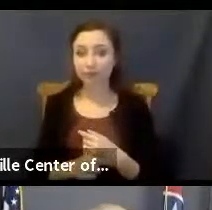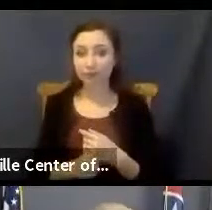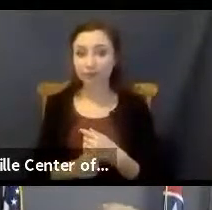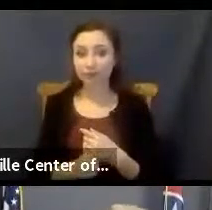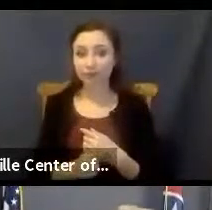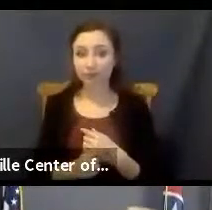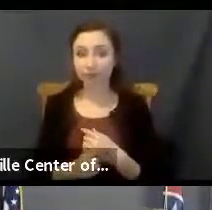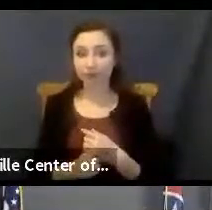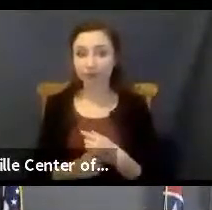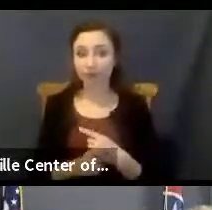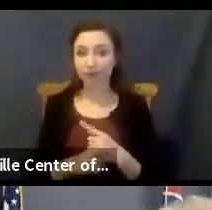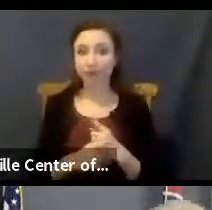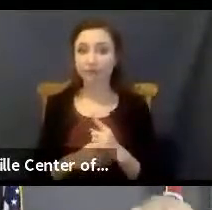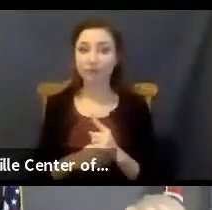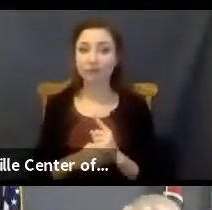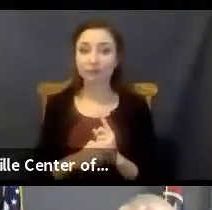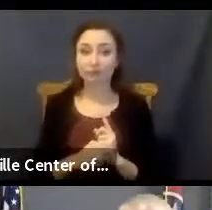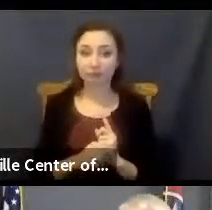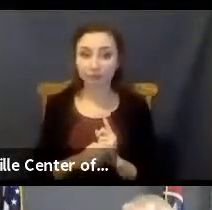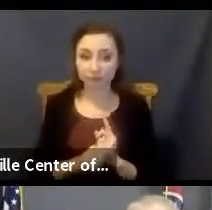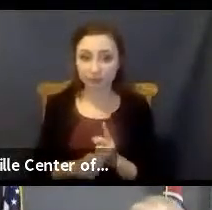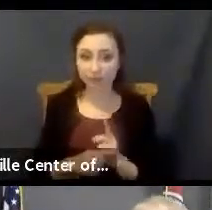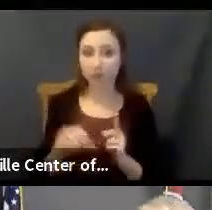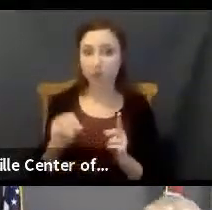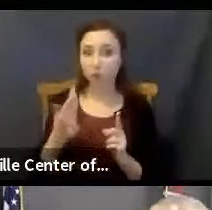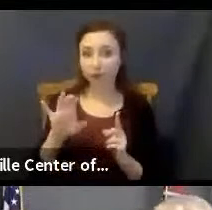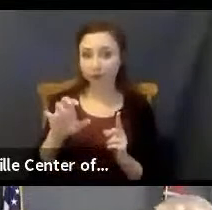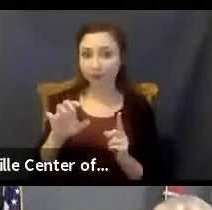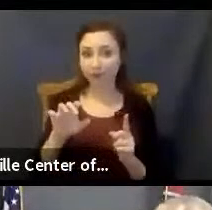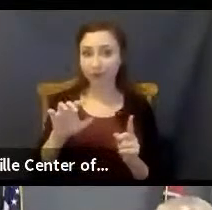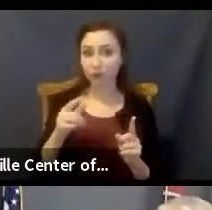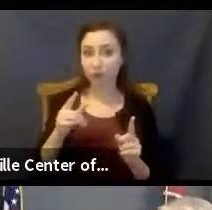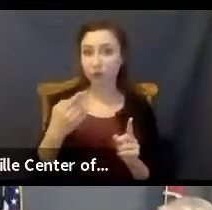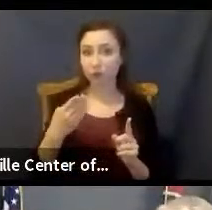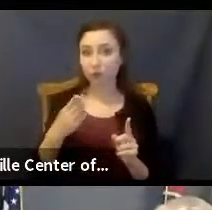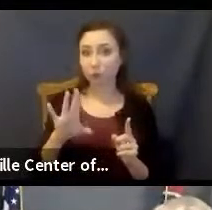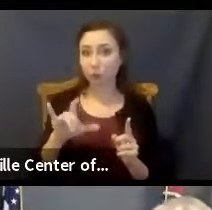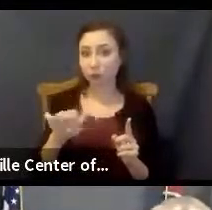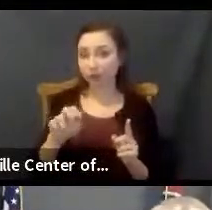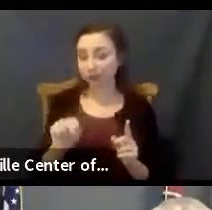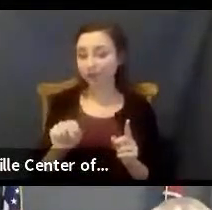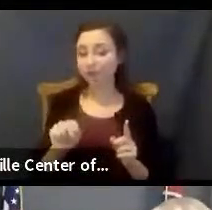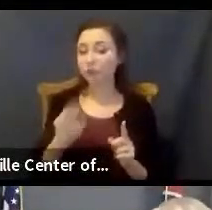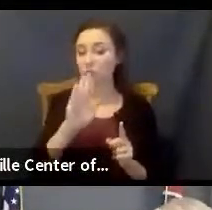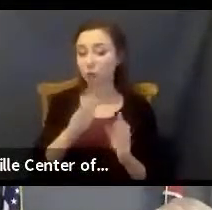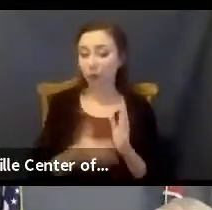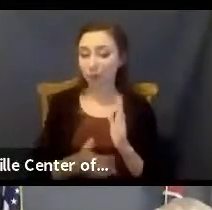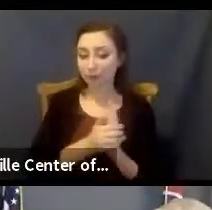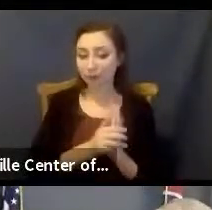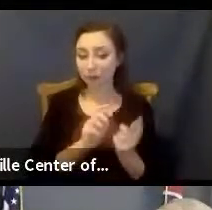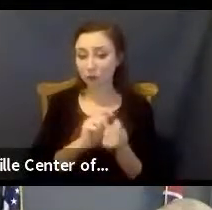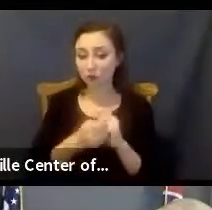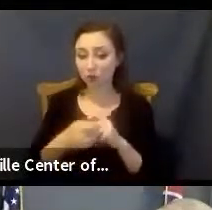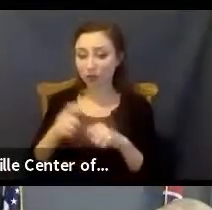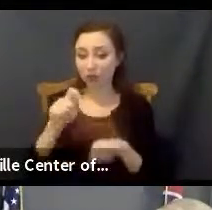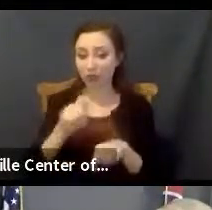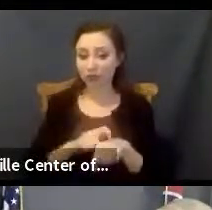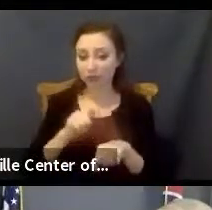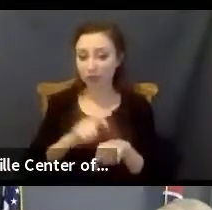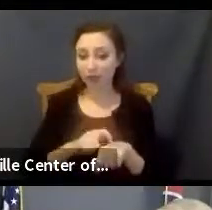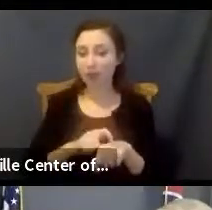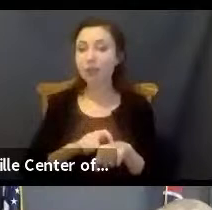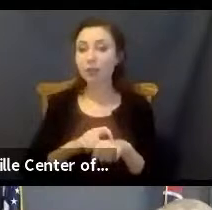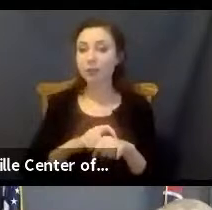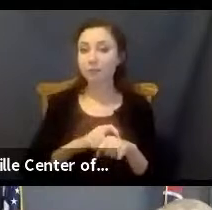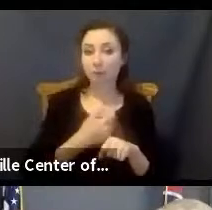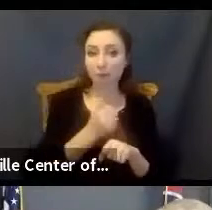the your amendment to change the closing time from 10 p.m. to 11 p.m. Yes, Dr.